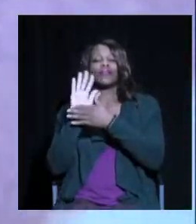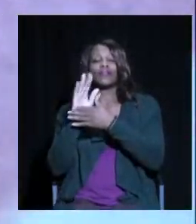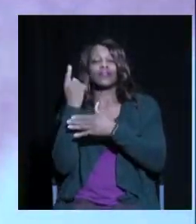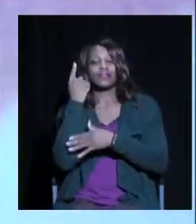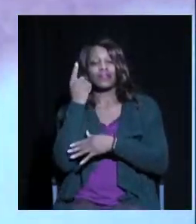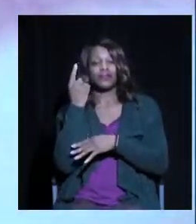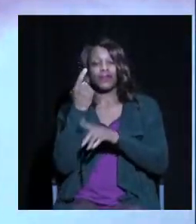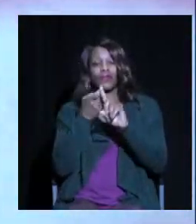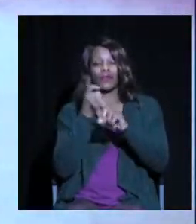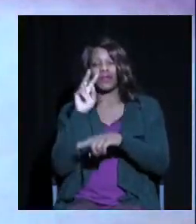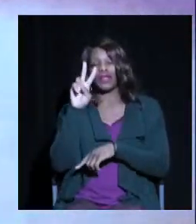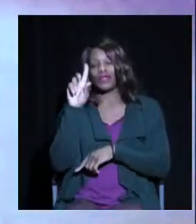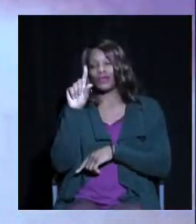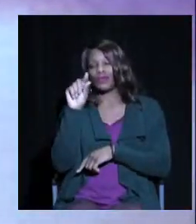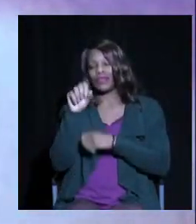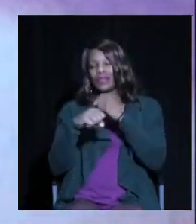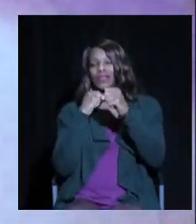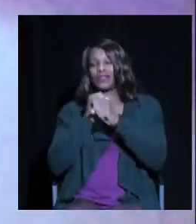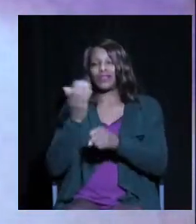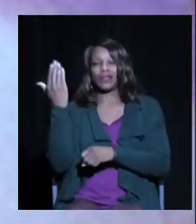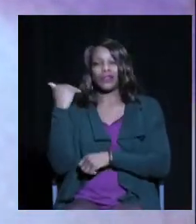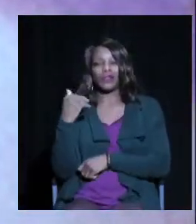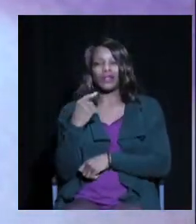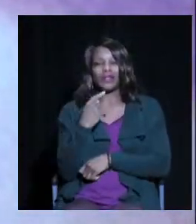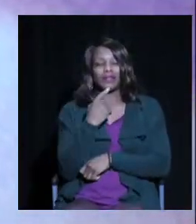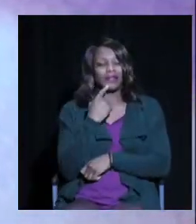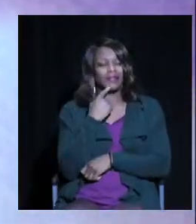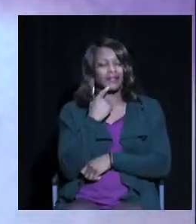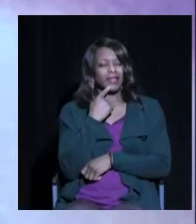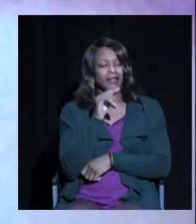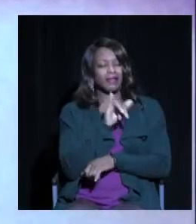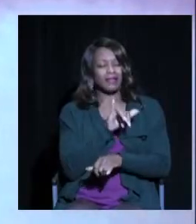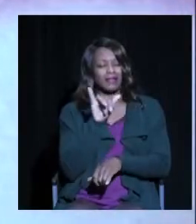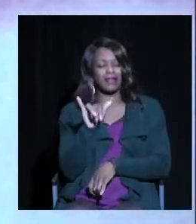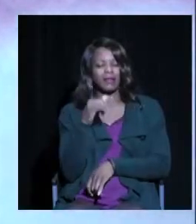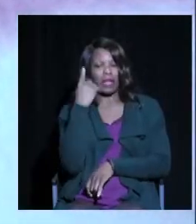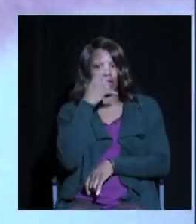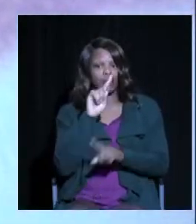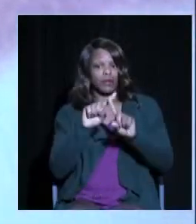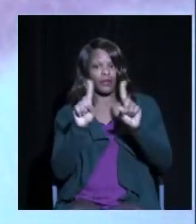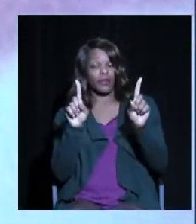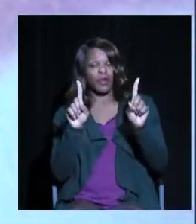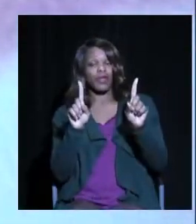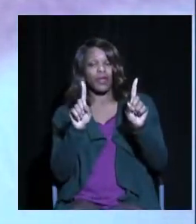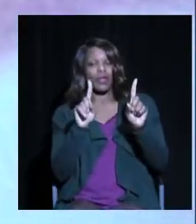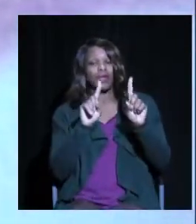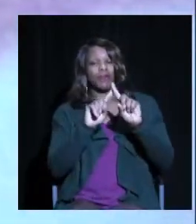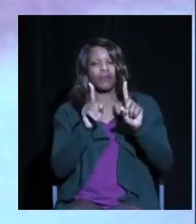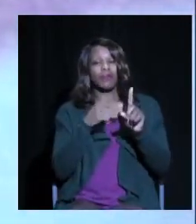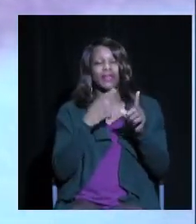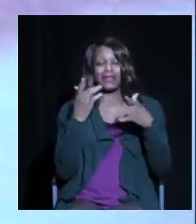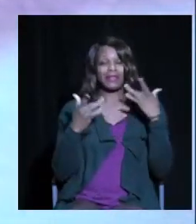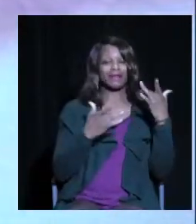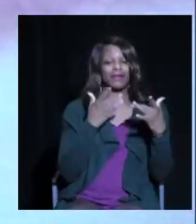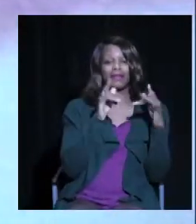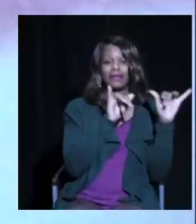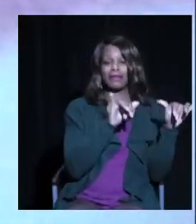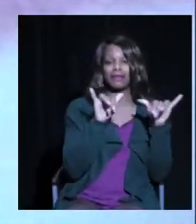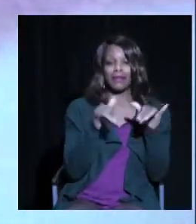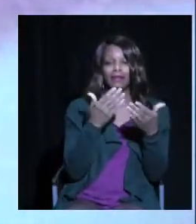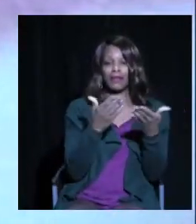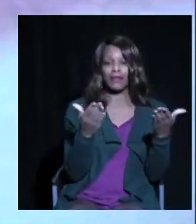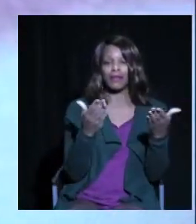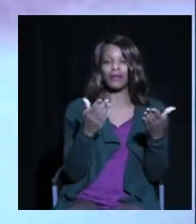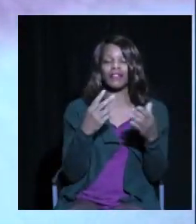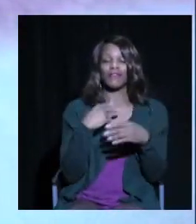like 20 years ago and you're like, man, they sound the same. They may look a little different, but they're excited about the same stuff.